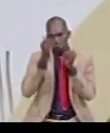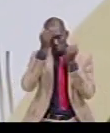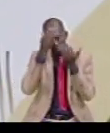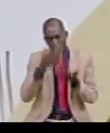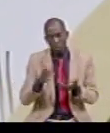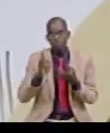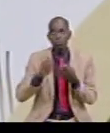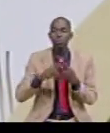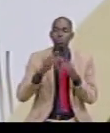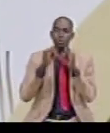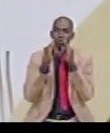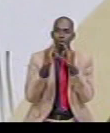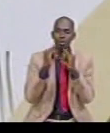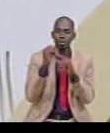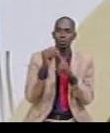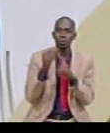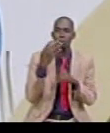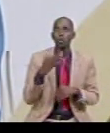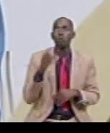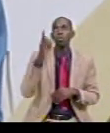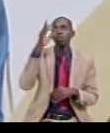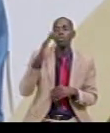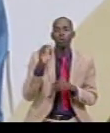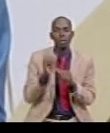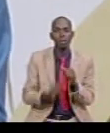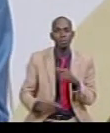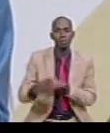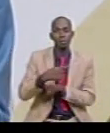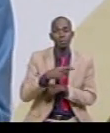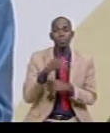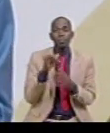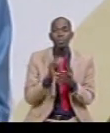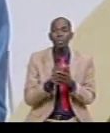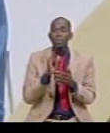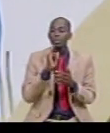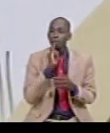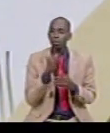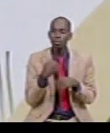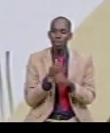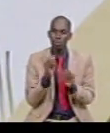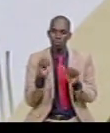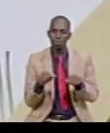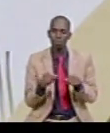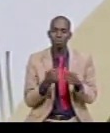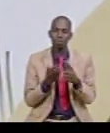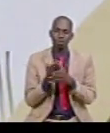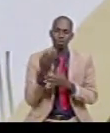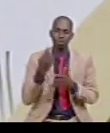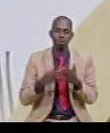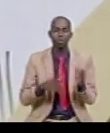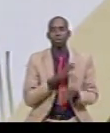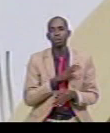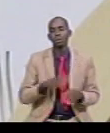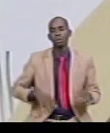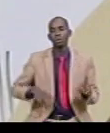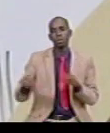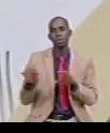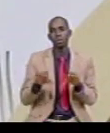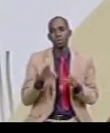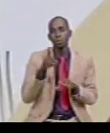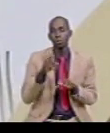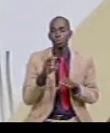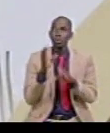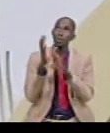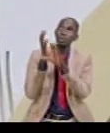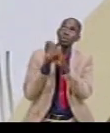day. That's made possible by what Christ has done. You receive, you are saved, you are redeemed.